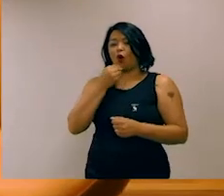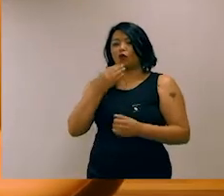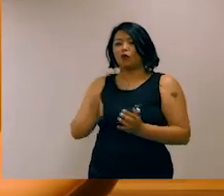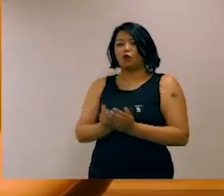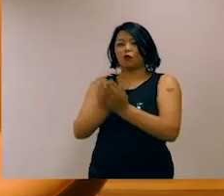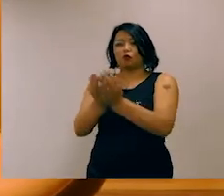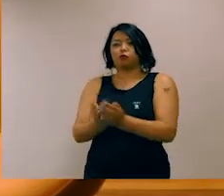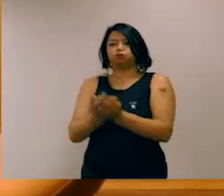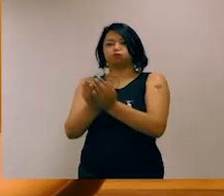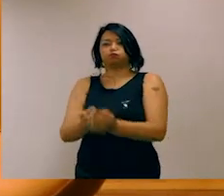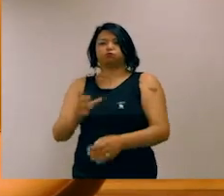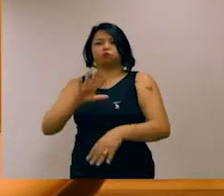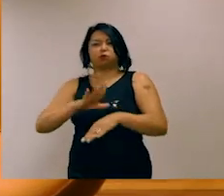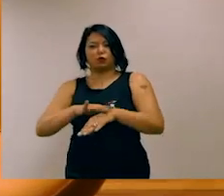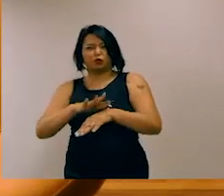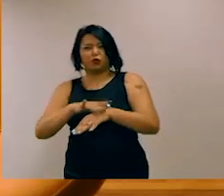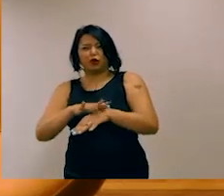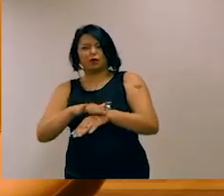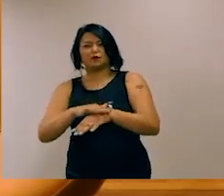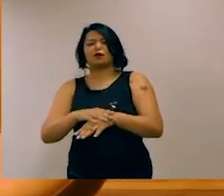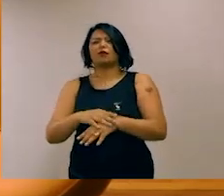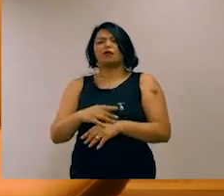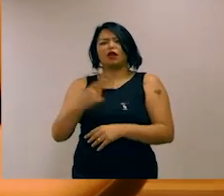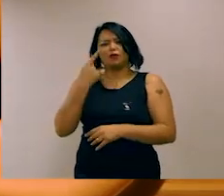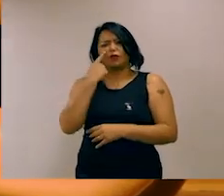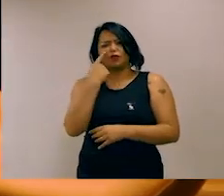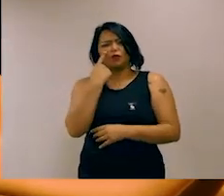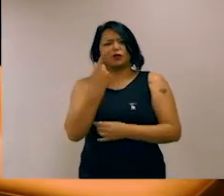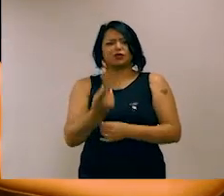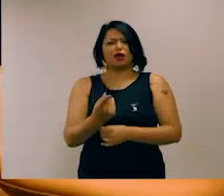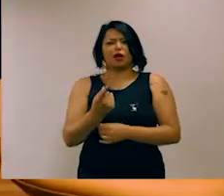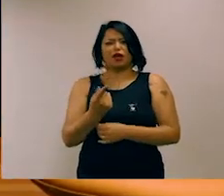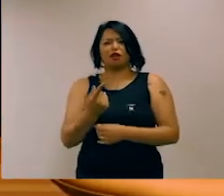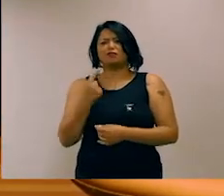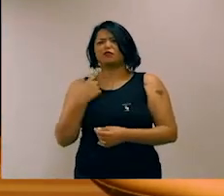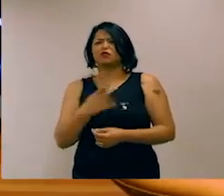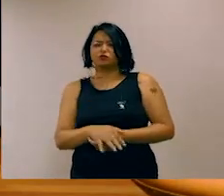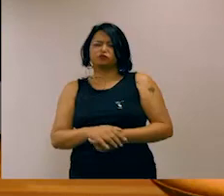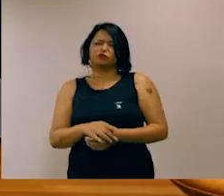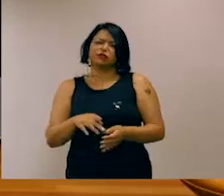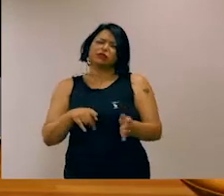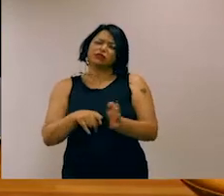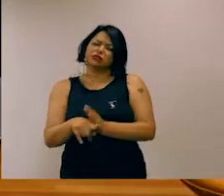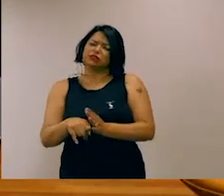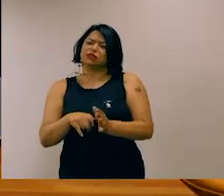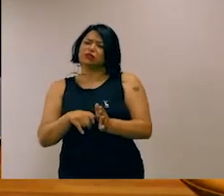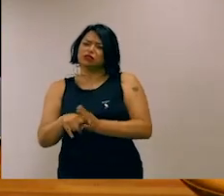them to control or treatment by lemons, and it actually worked.